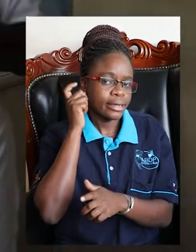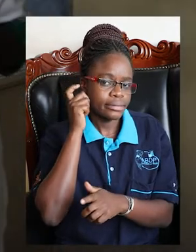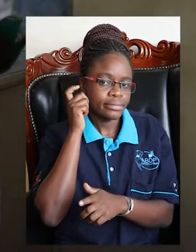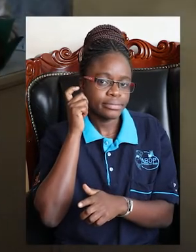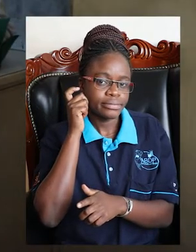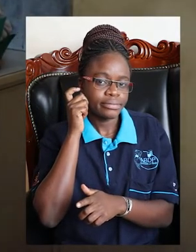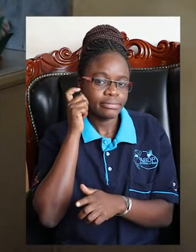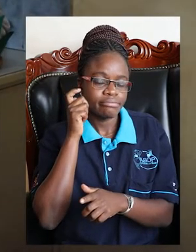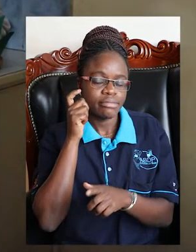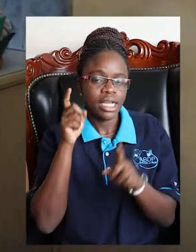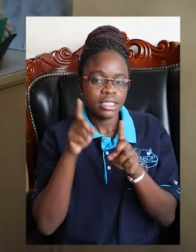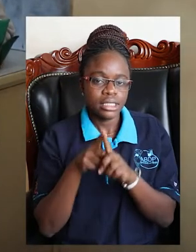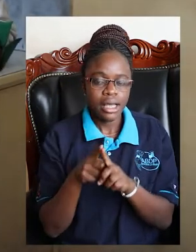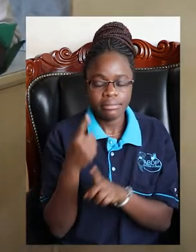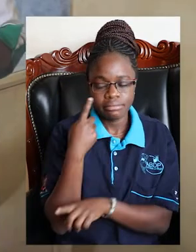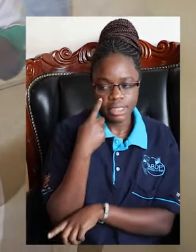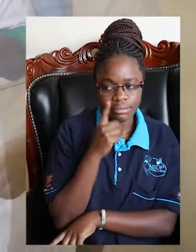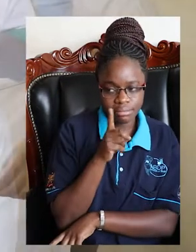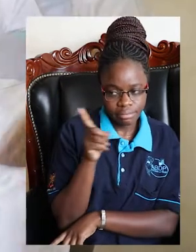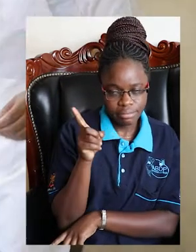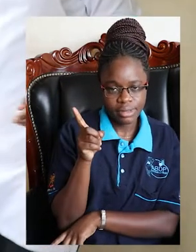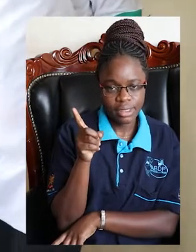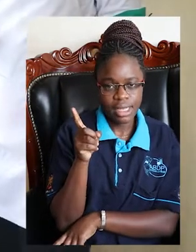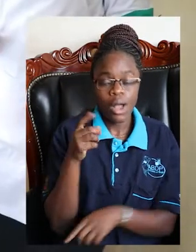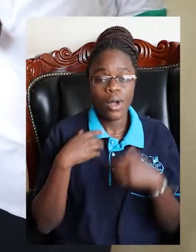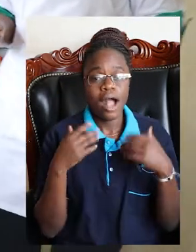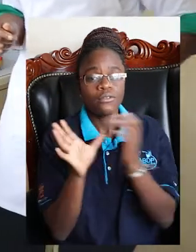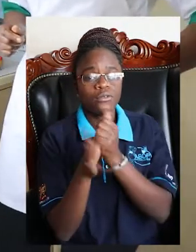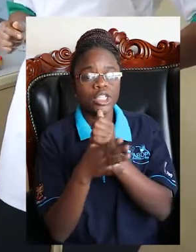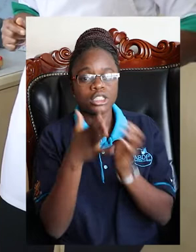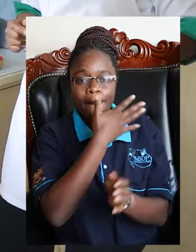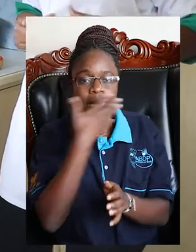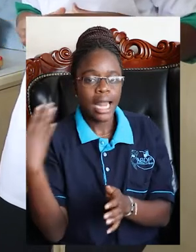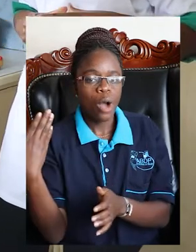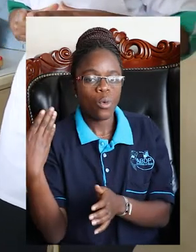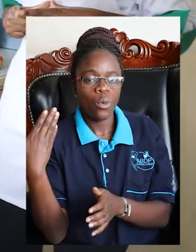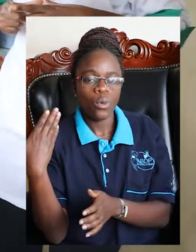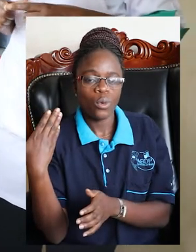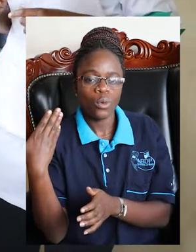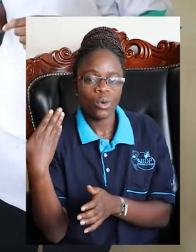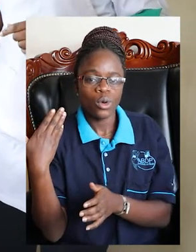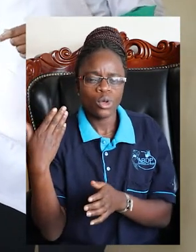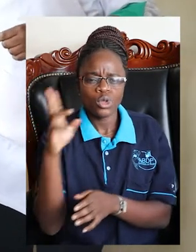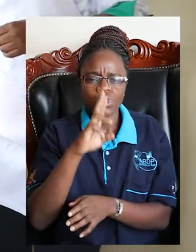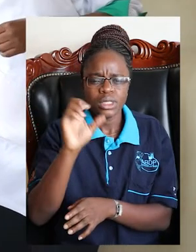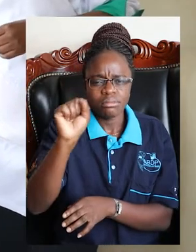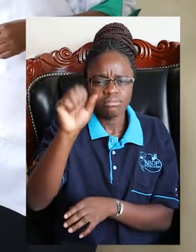egg. So this is how it will look like. Fish pilau. And the fish pilau, it is the